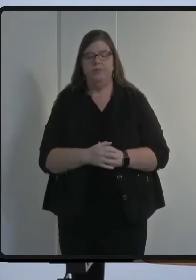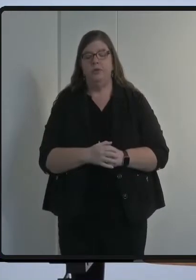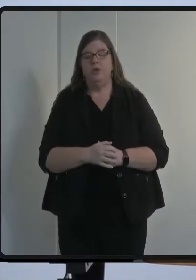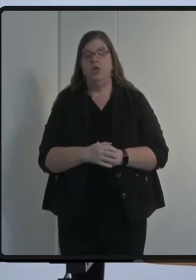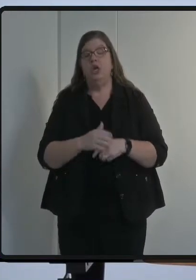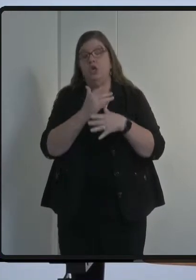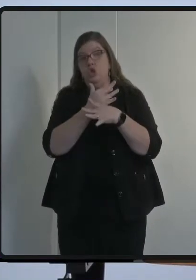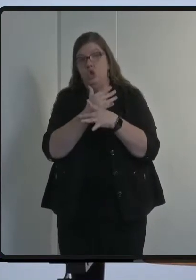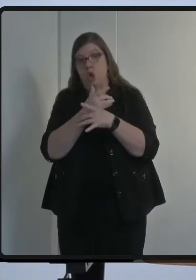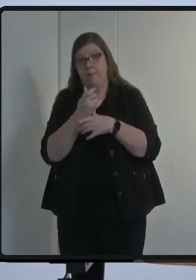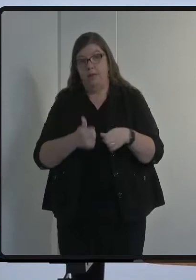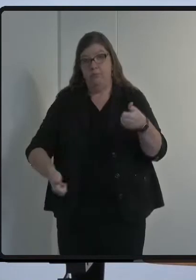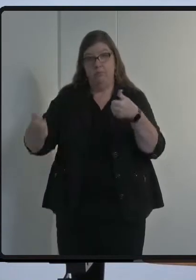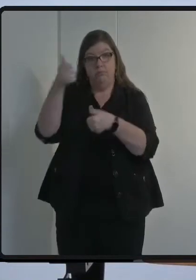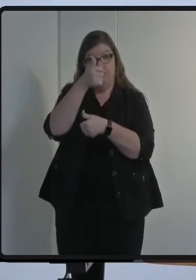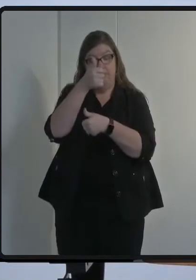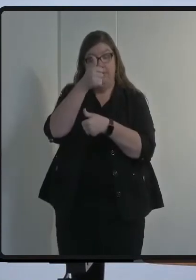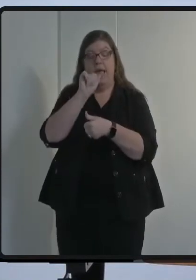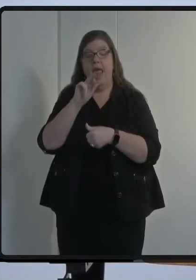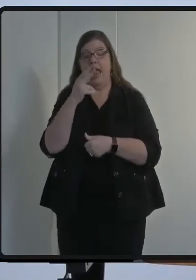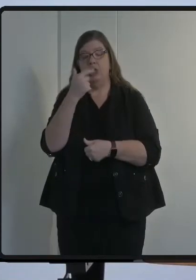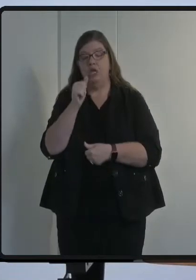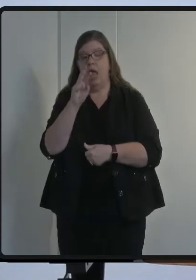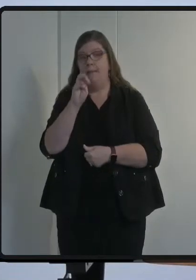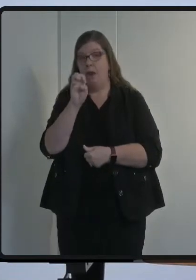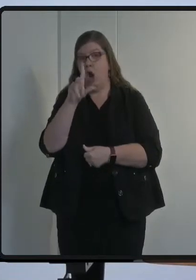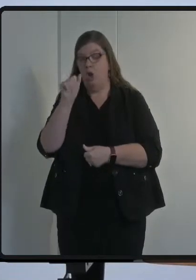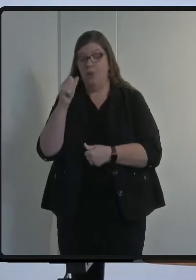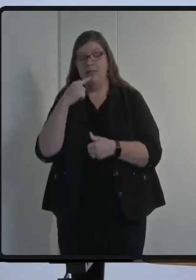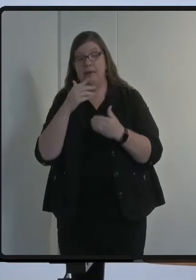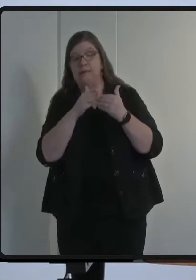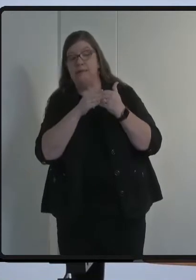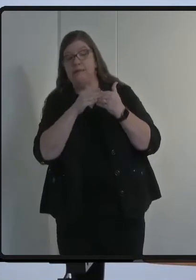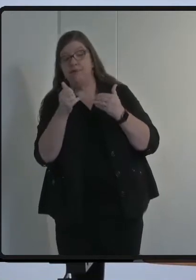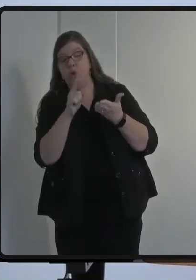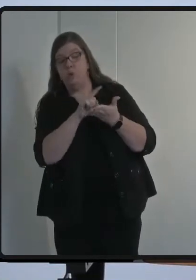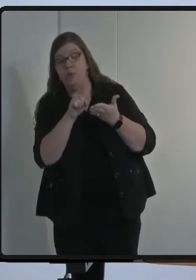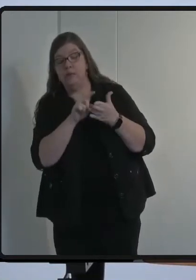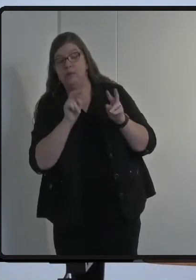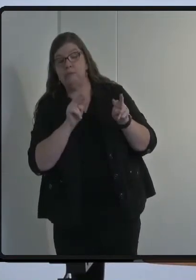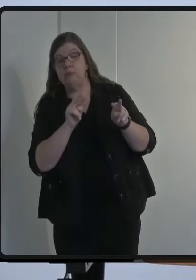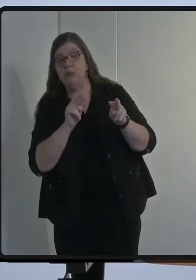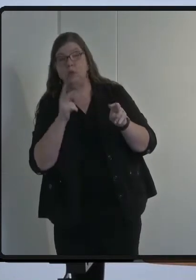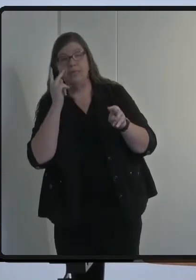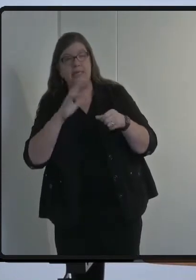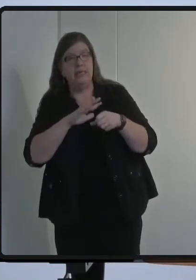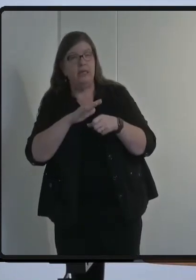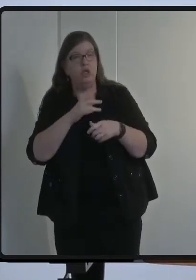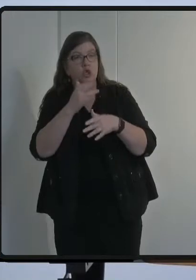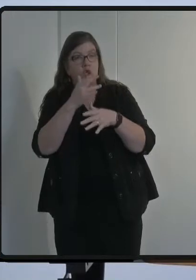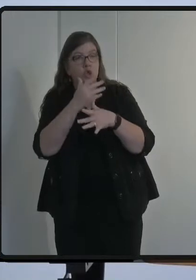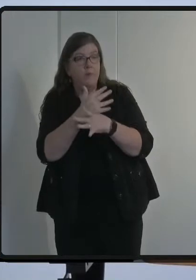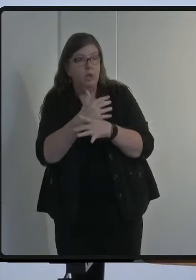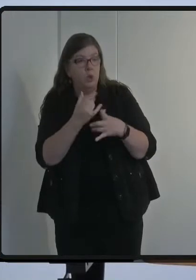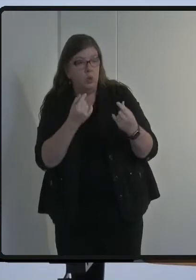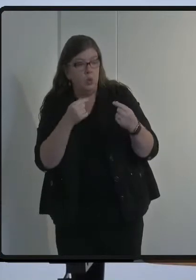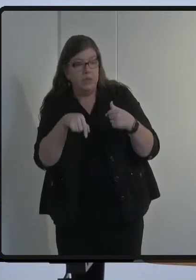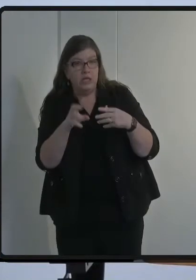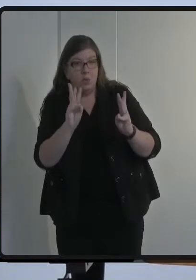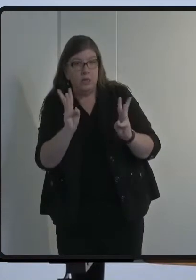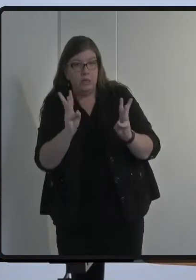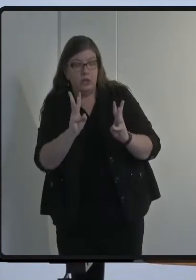Angela Merkel announced the coming days and weeks will decide how Germany gets through the epidemic this winter. If the infection